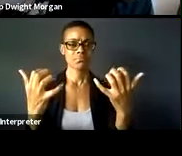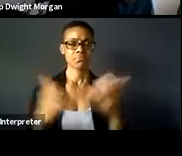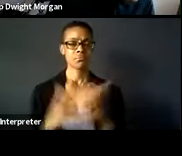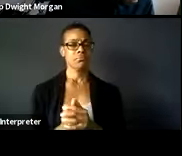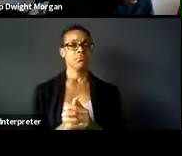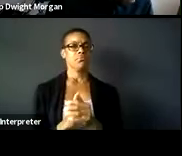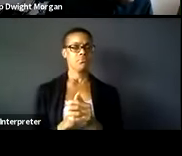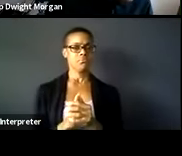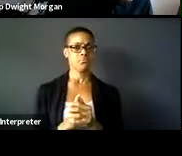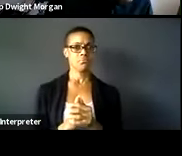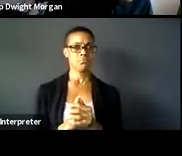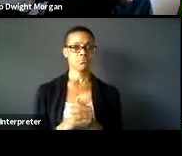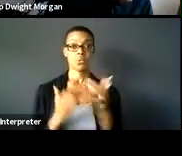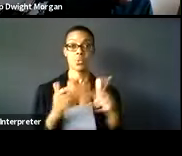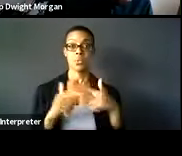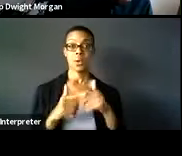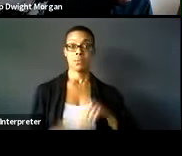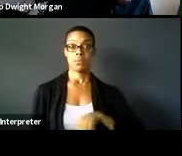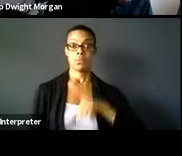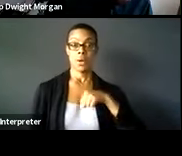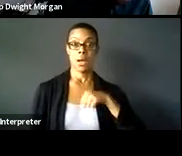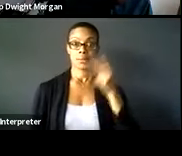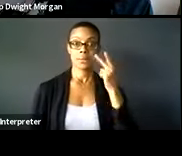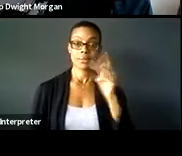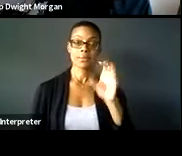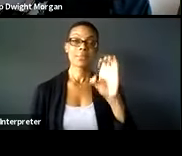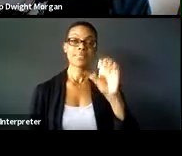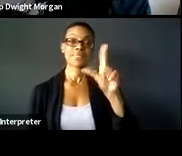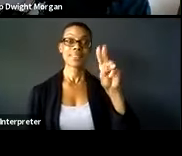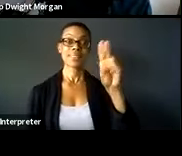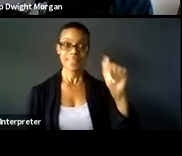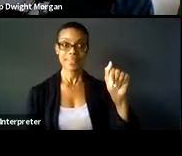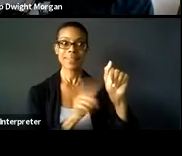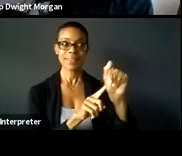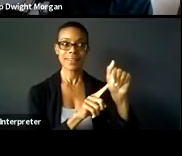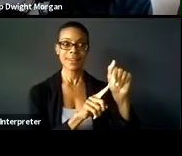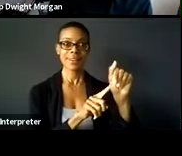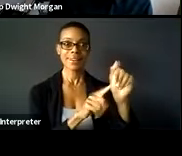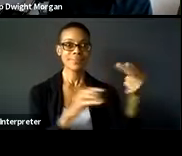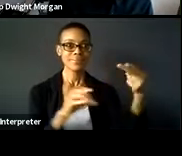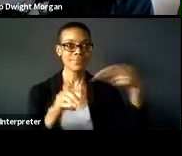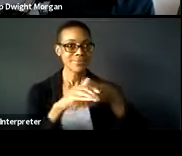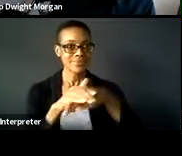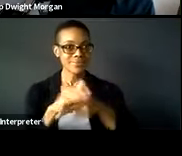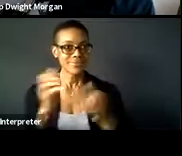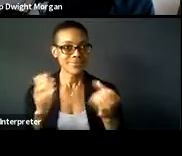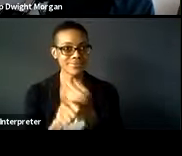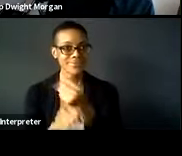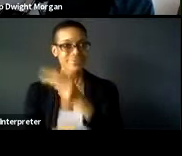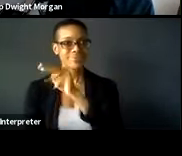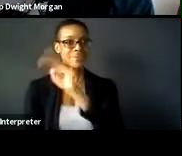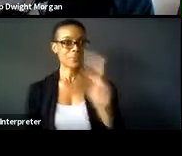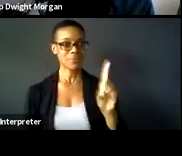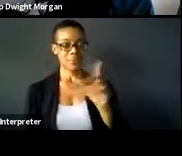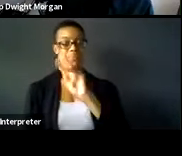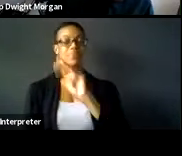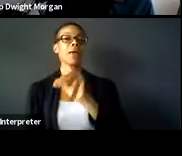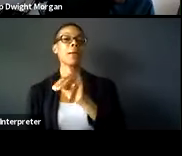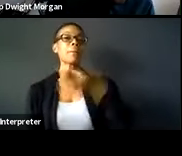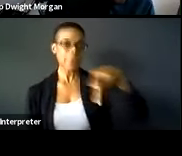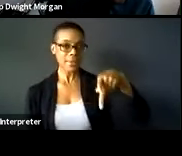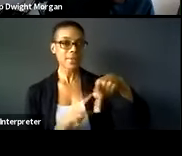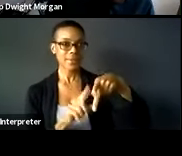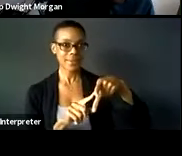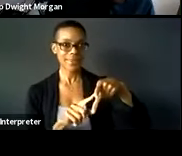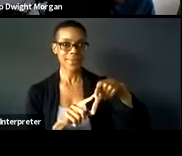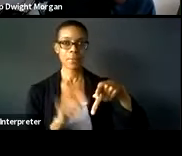see when Celina was disturbing at the parliament. It gave me courage so that